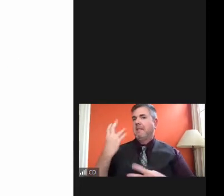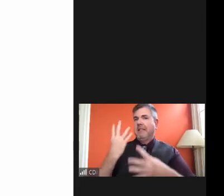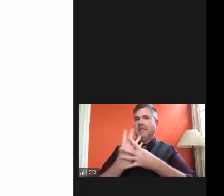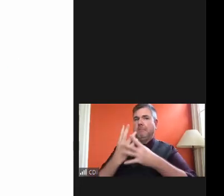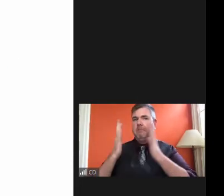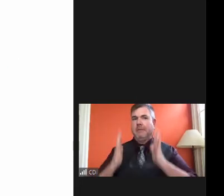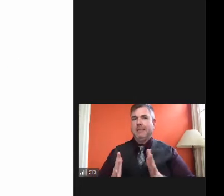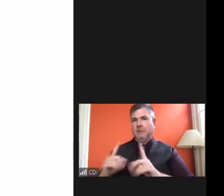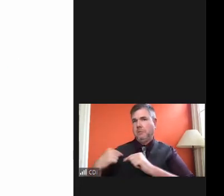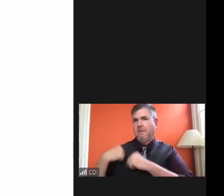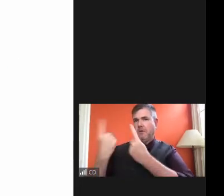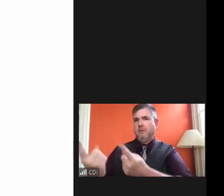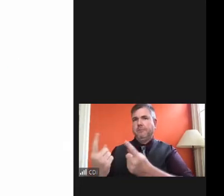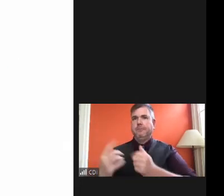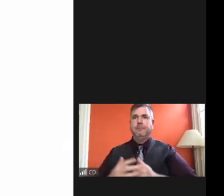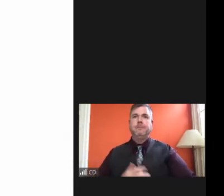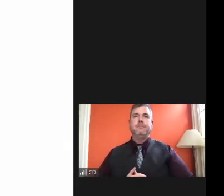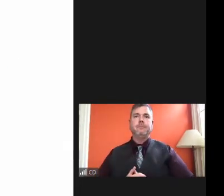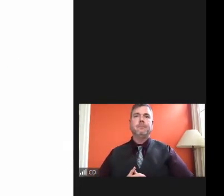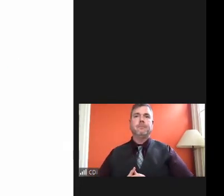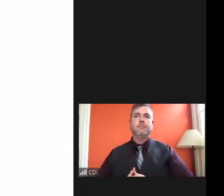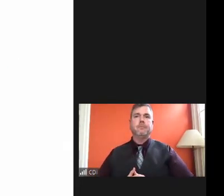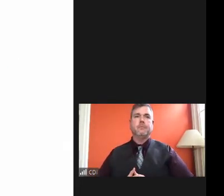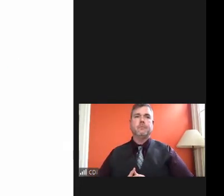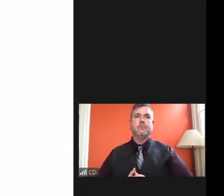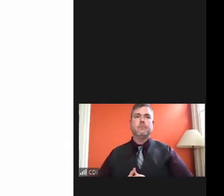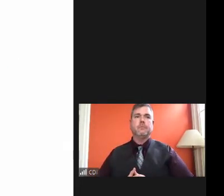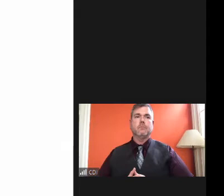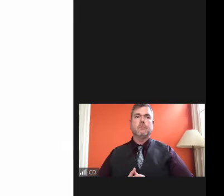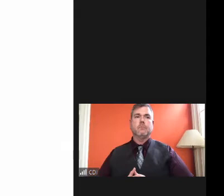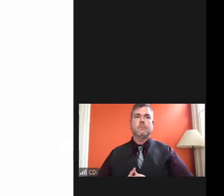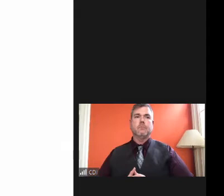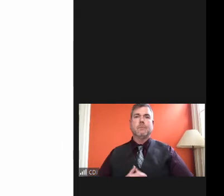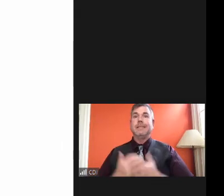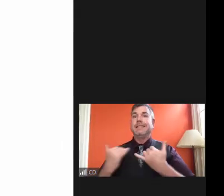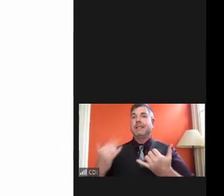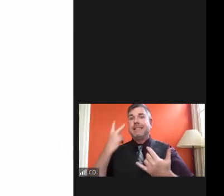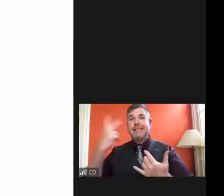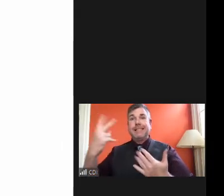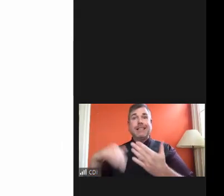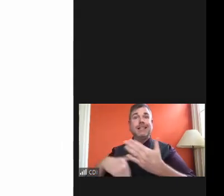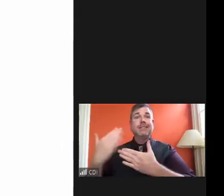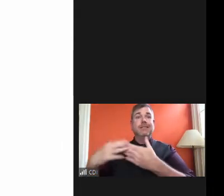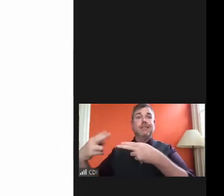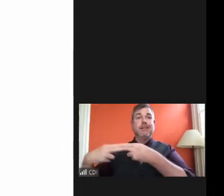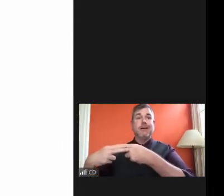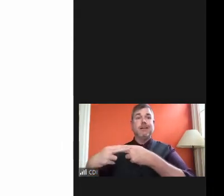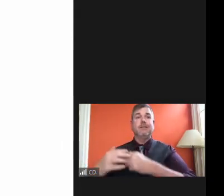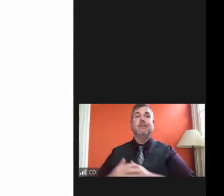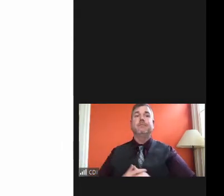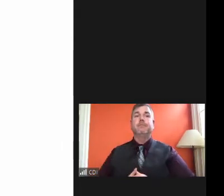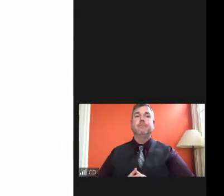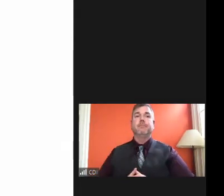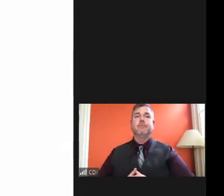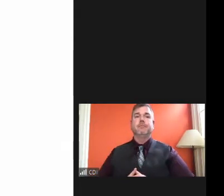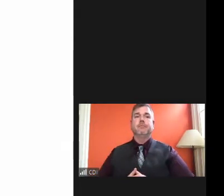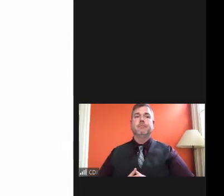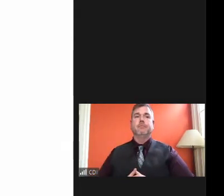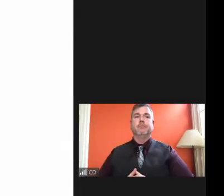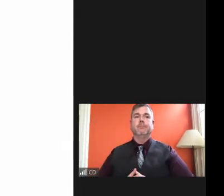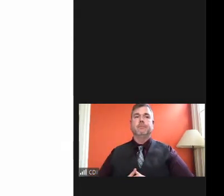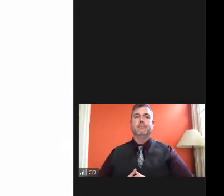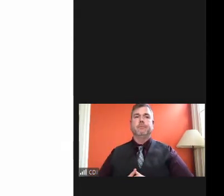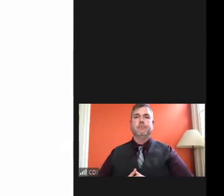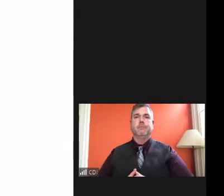So these are the primary drivers of increased cases in Marin. I've mentioned this, essential workers, mainly Latinx, the index case for the